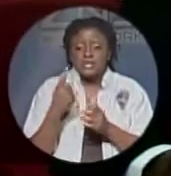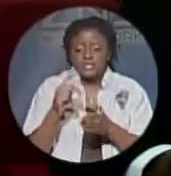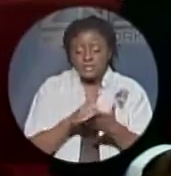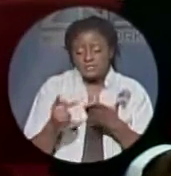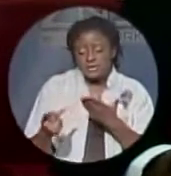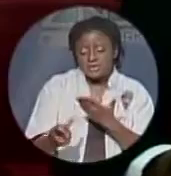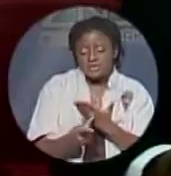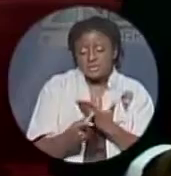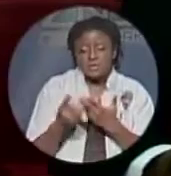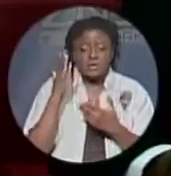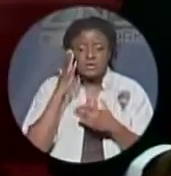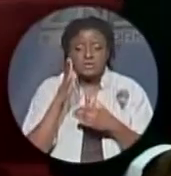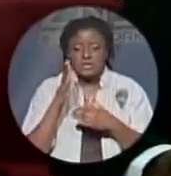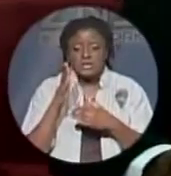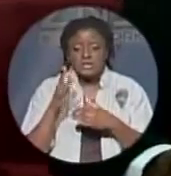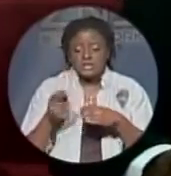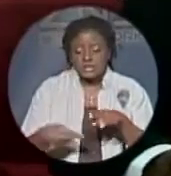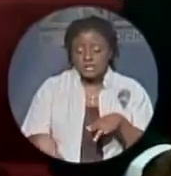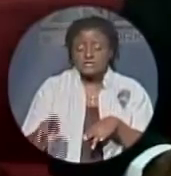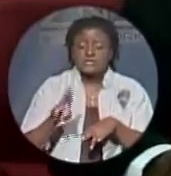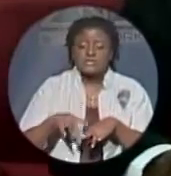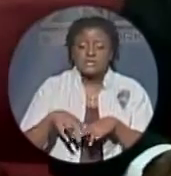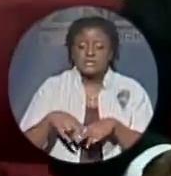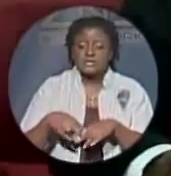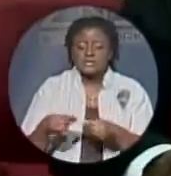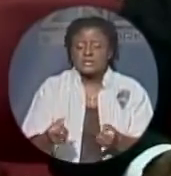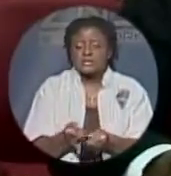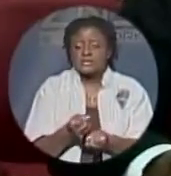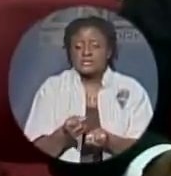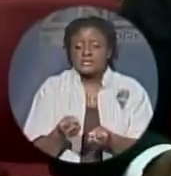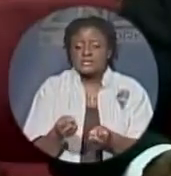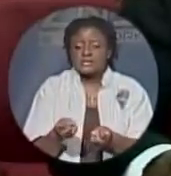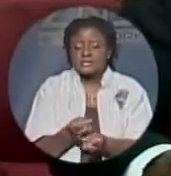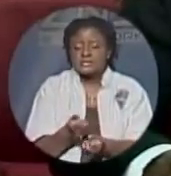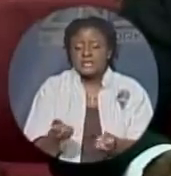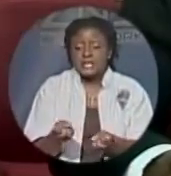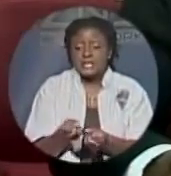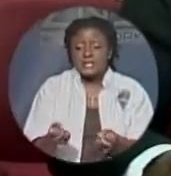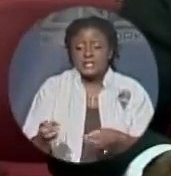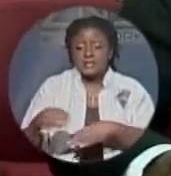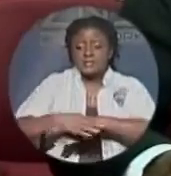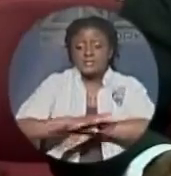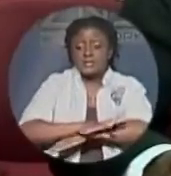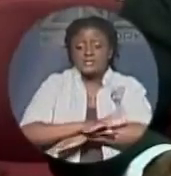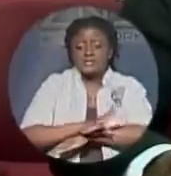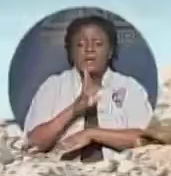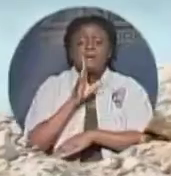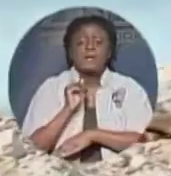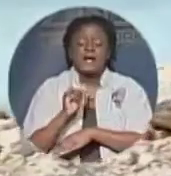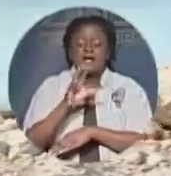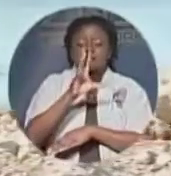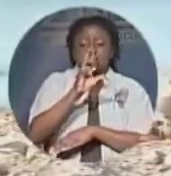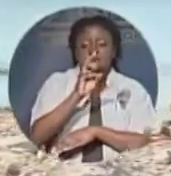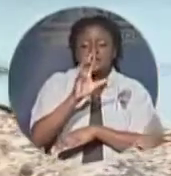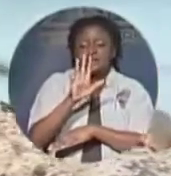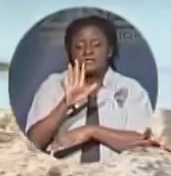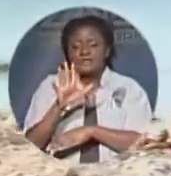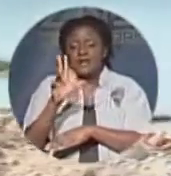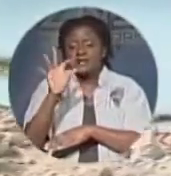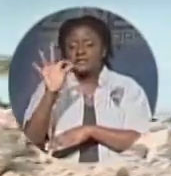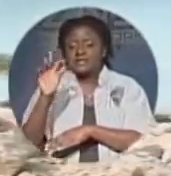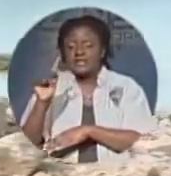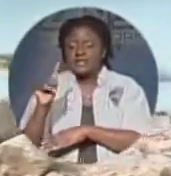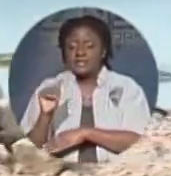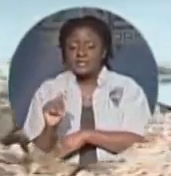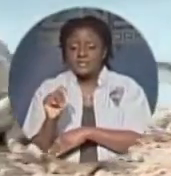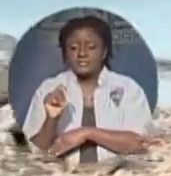will also increase the sand beach width on an overall average by 65 feet relative to the existing